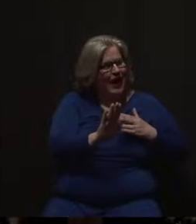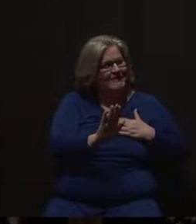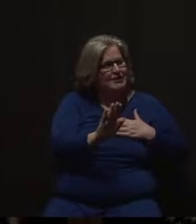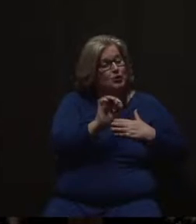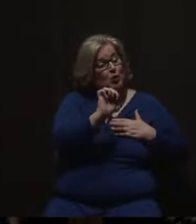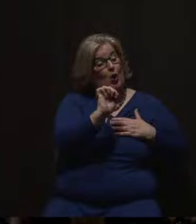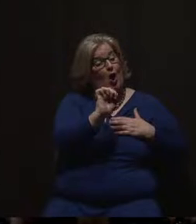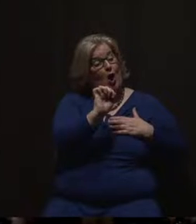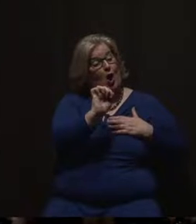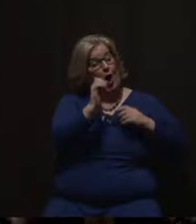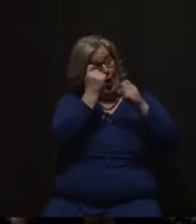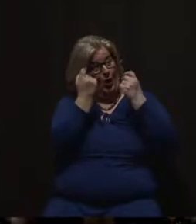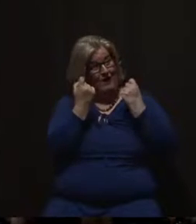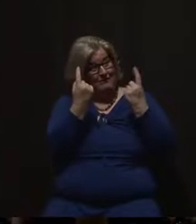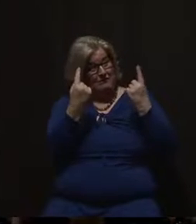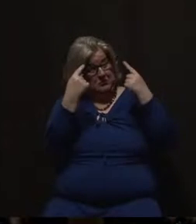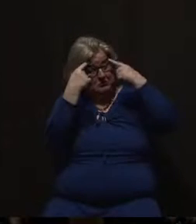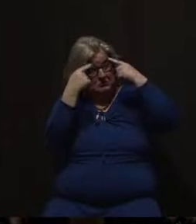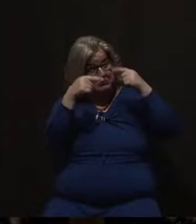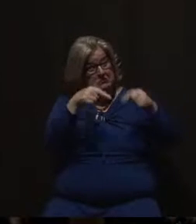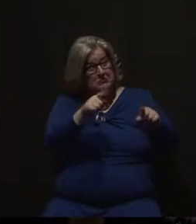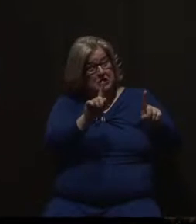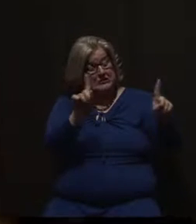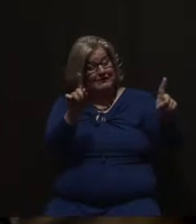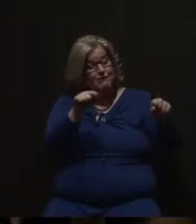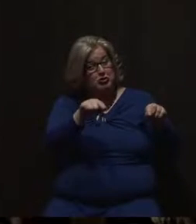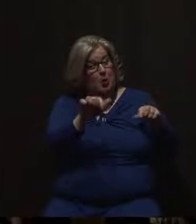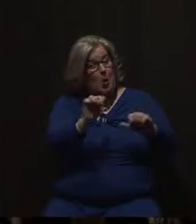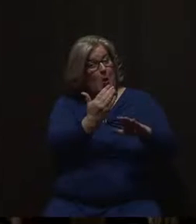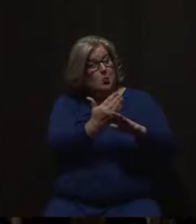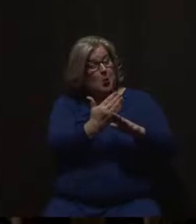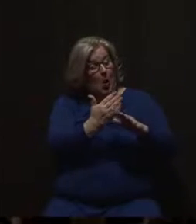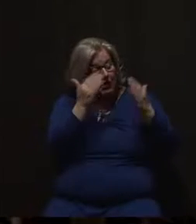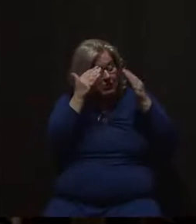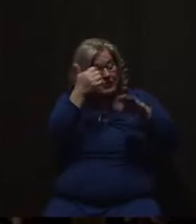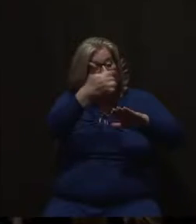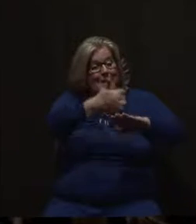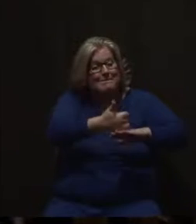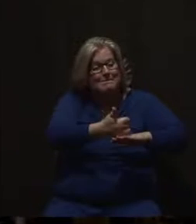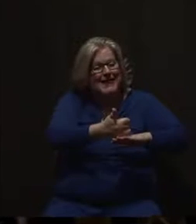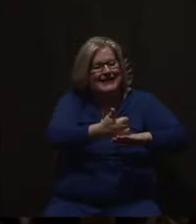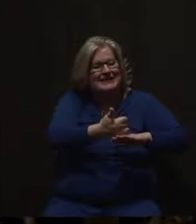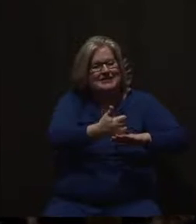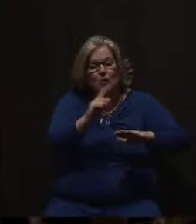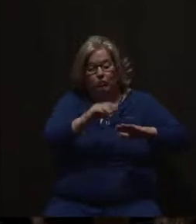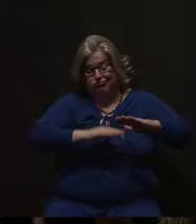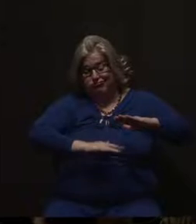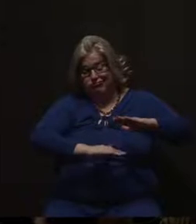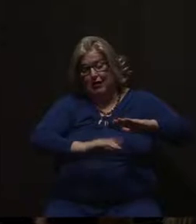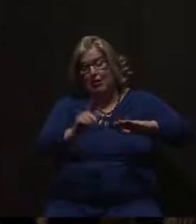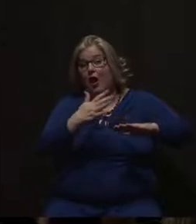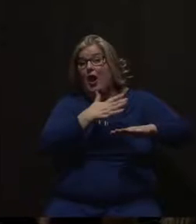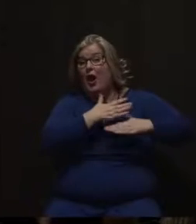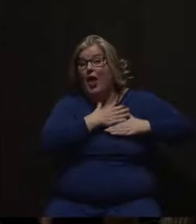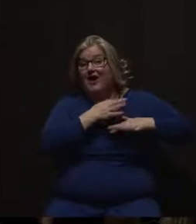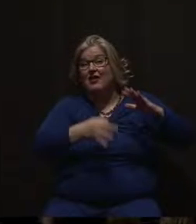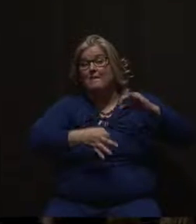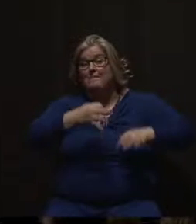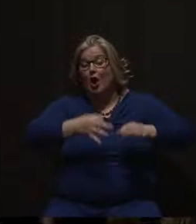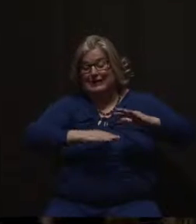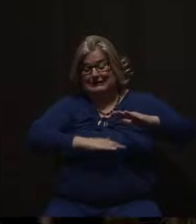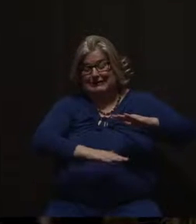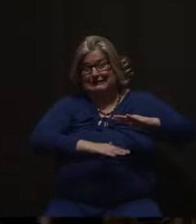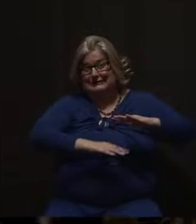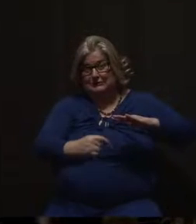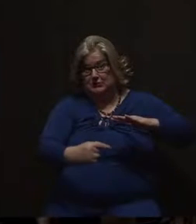her. On the other hand, a lot of her work is actually based on love politics. So what she calls nativism.